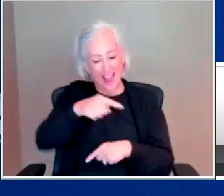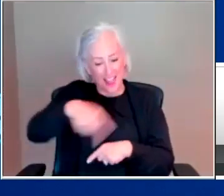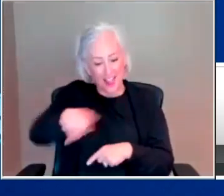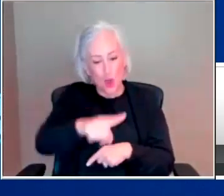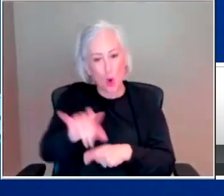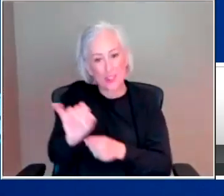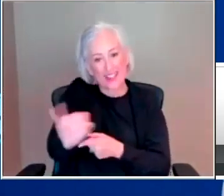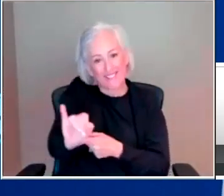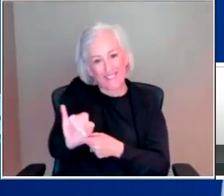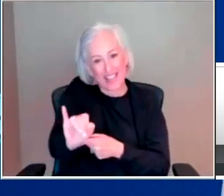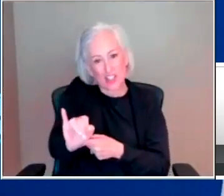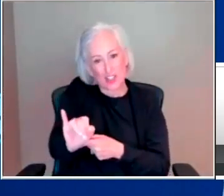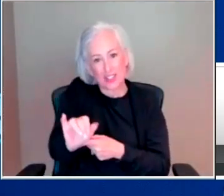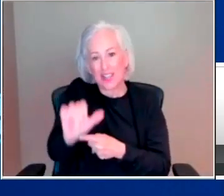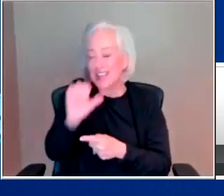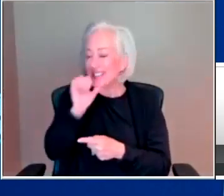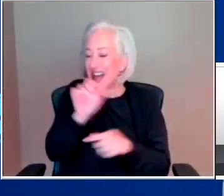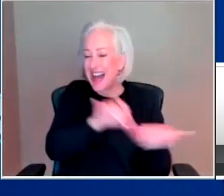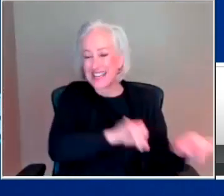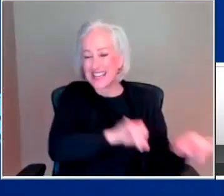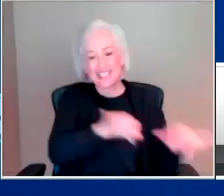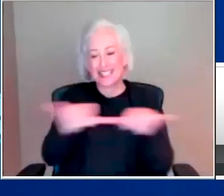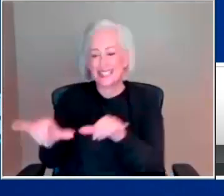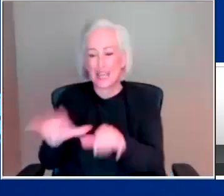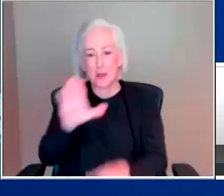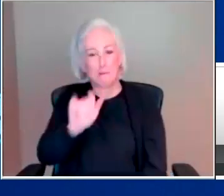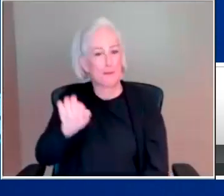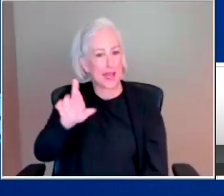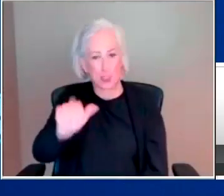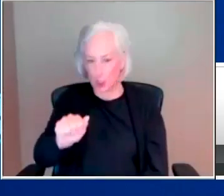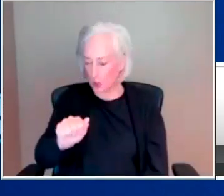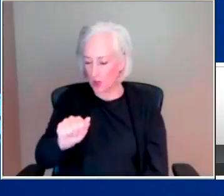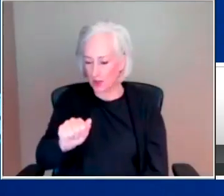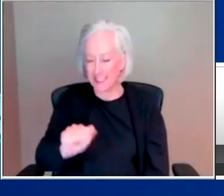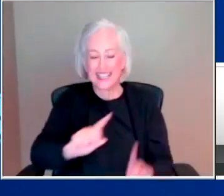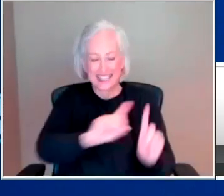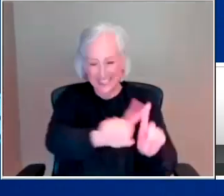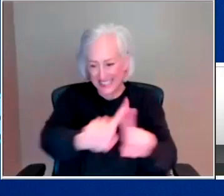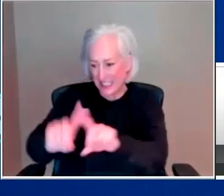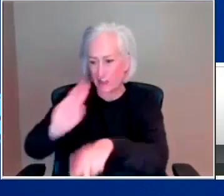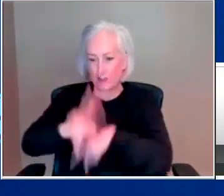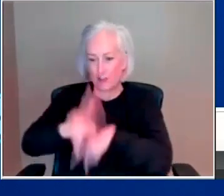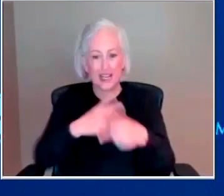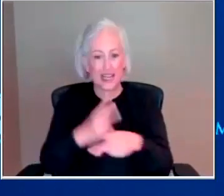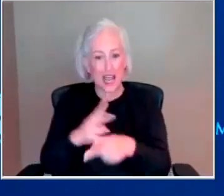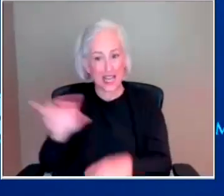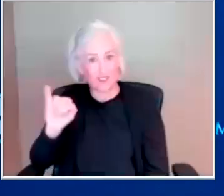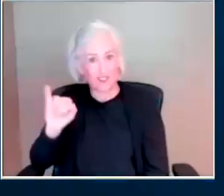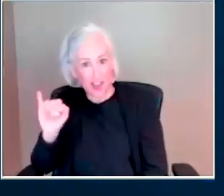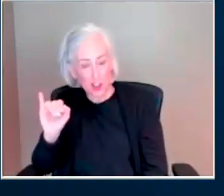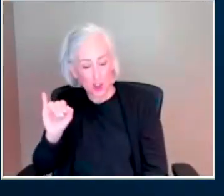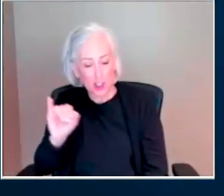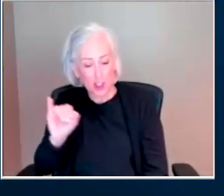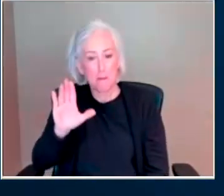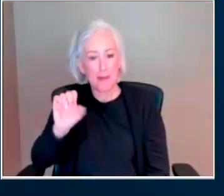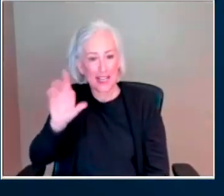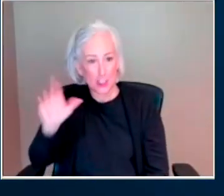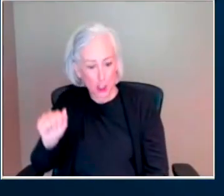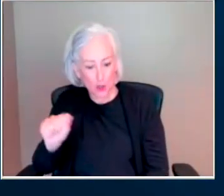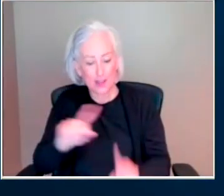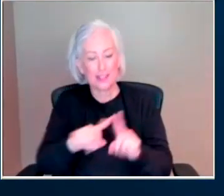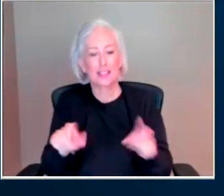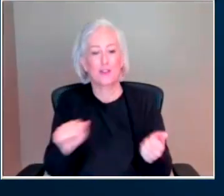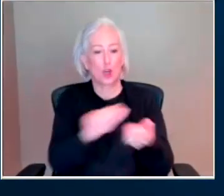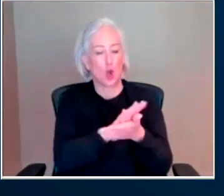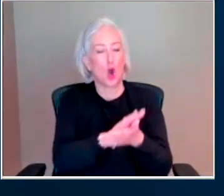they weren't all the same bacteria, all the same infection, different causes, but I think we still need to investigate further. All right, Huck, thank you. Any reporters